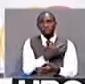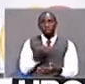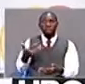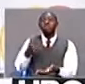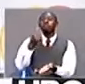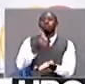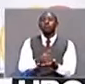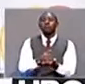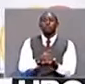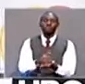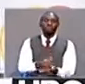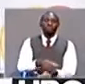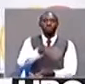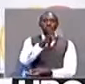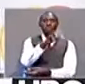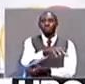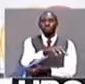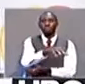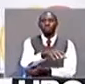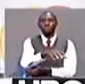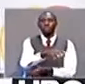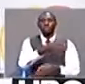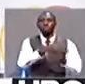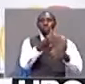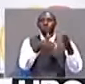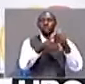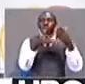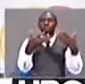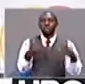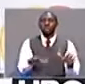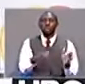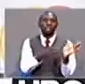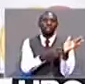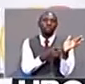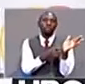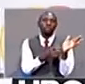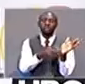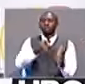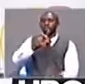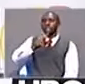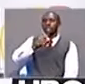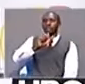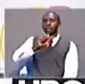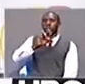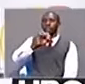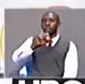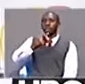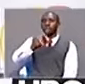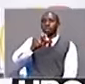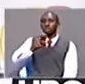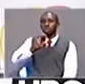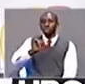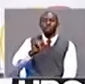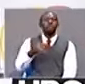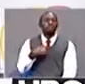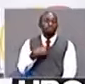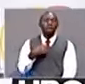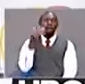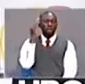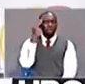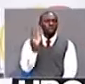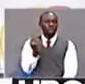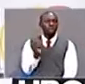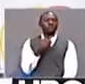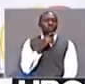me, that's why when Honorable Chinji says our relationship, I held him in very, very high regard for